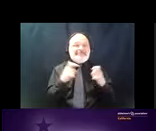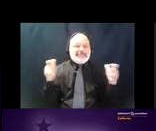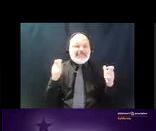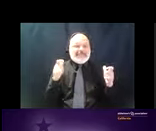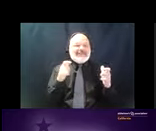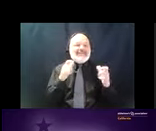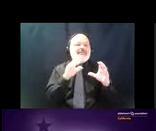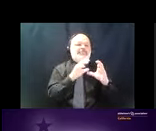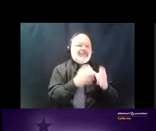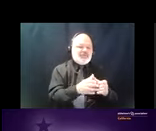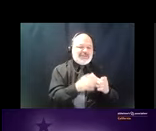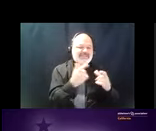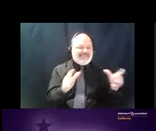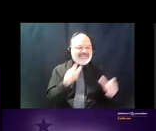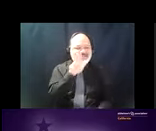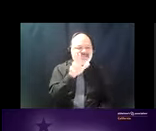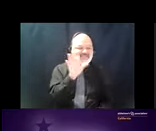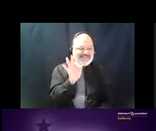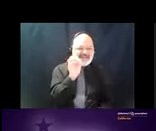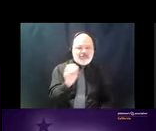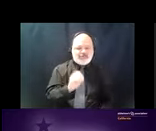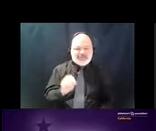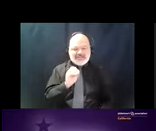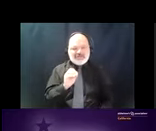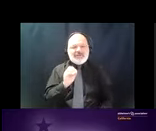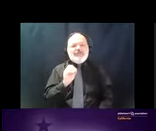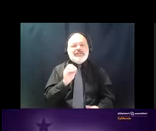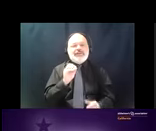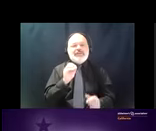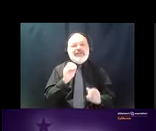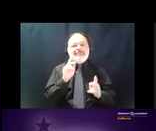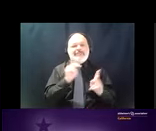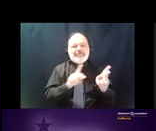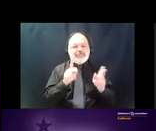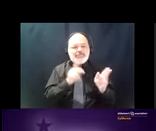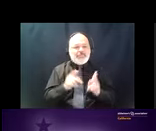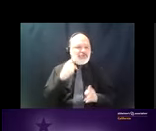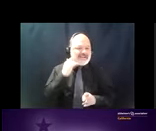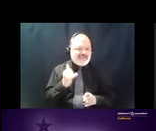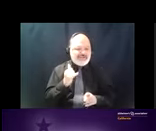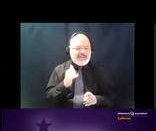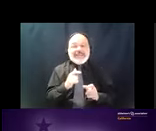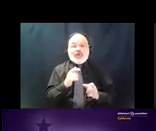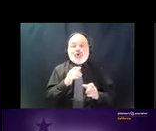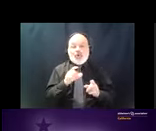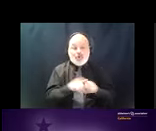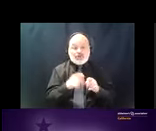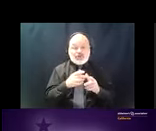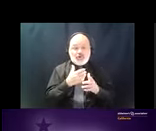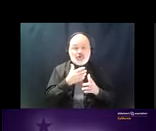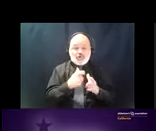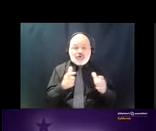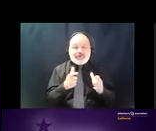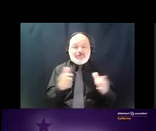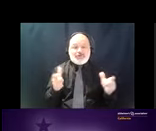California, making up to 39% of the state population. They're also one of the fastest growing aging populations in both the state